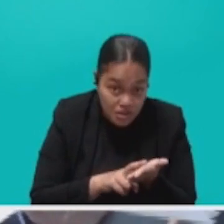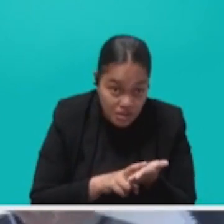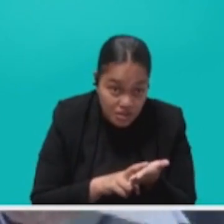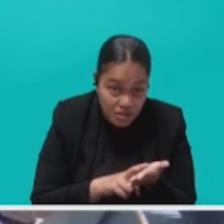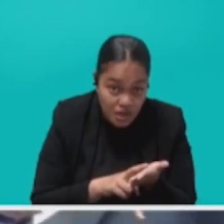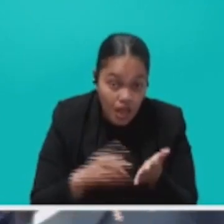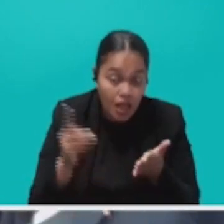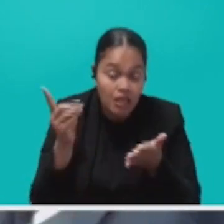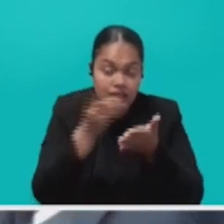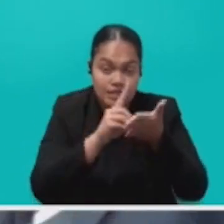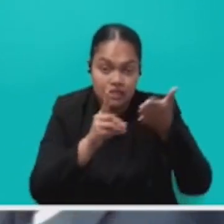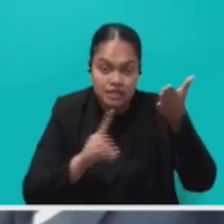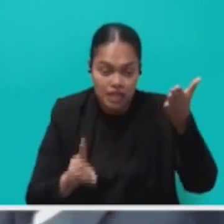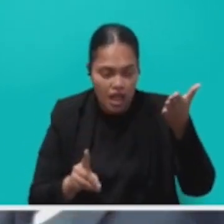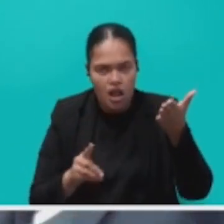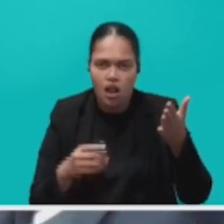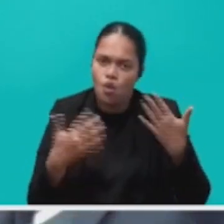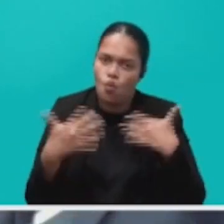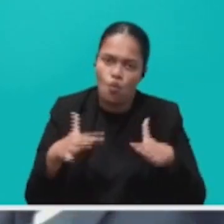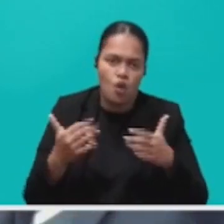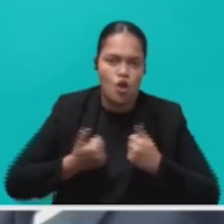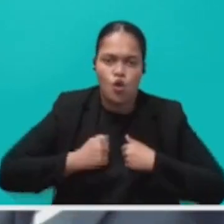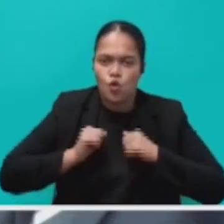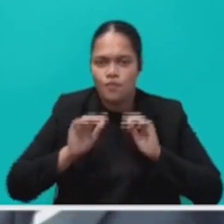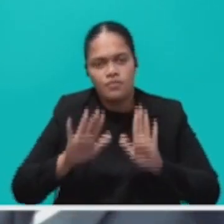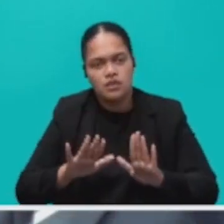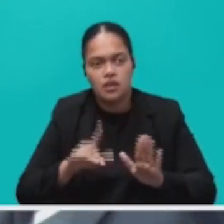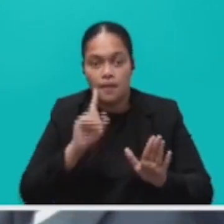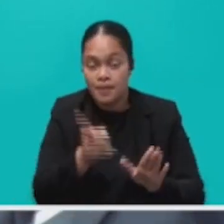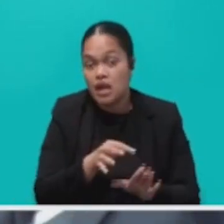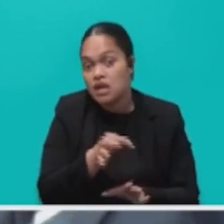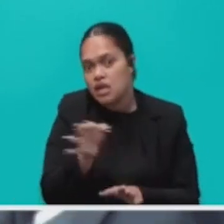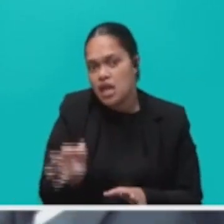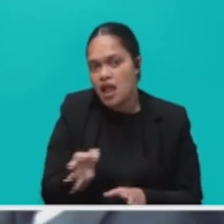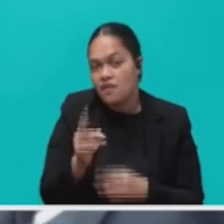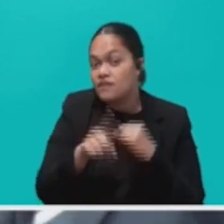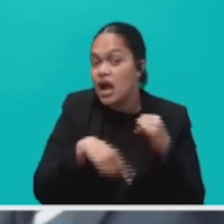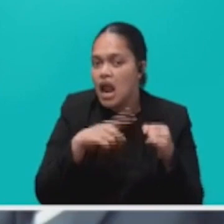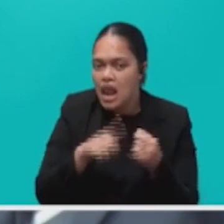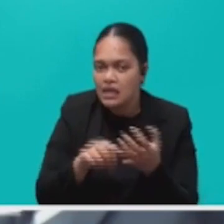report design has been completed. This has yet to be finalized and printed.